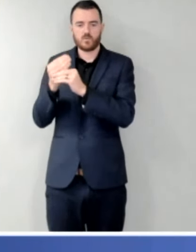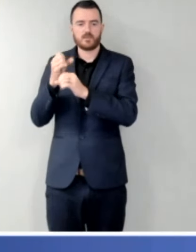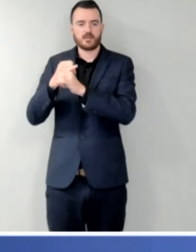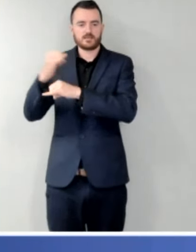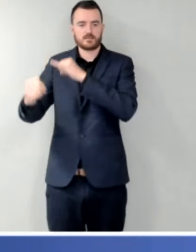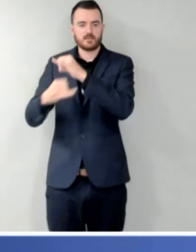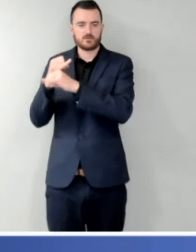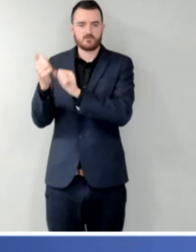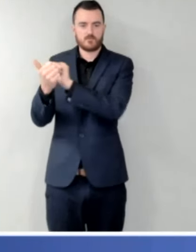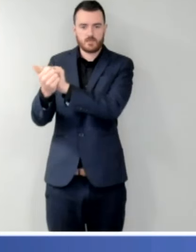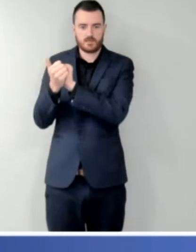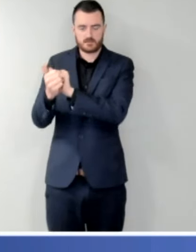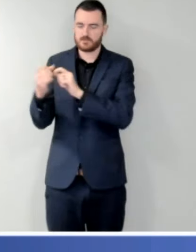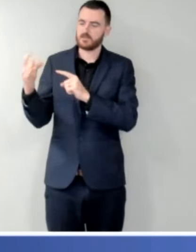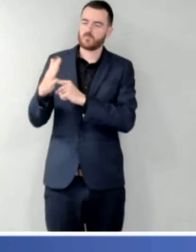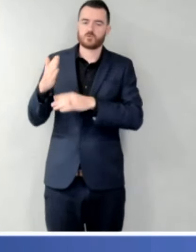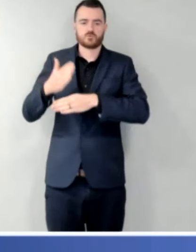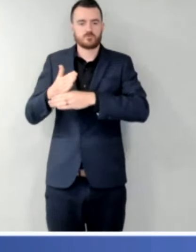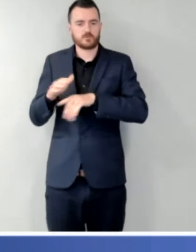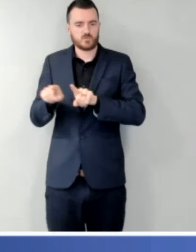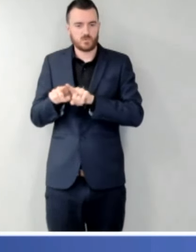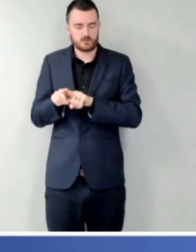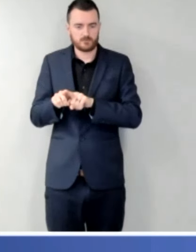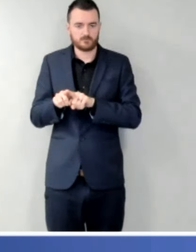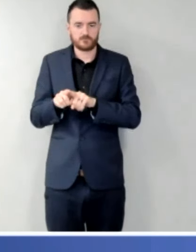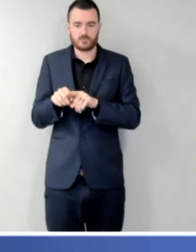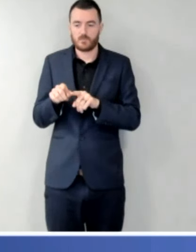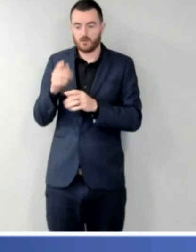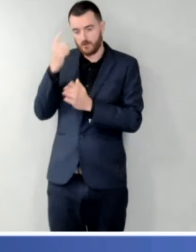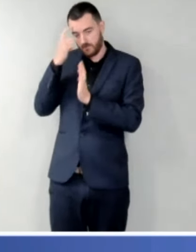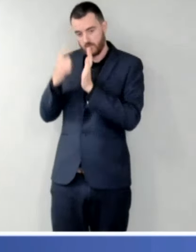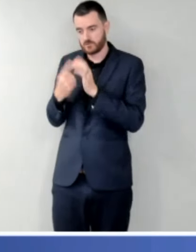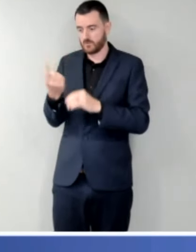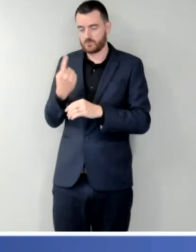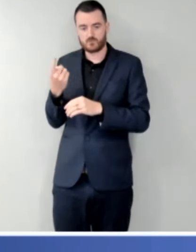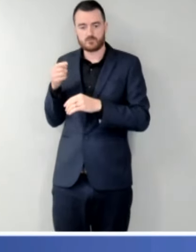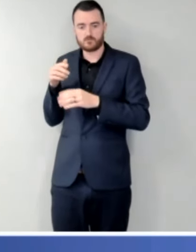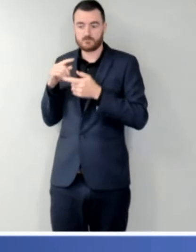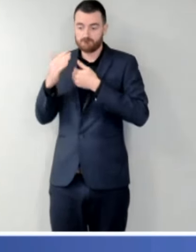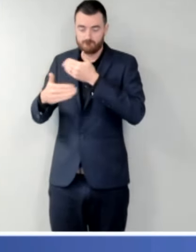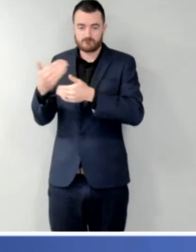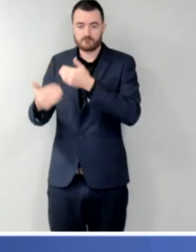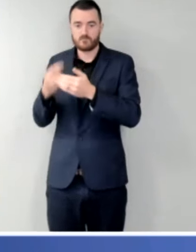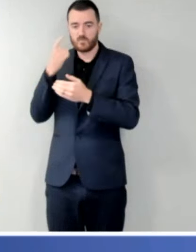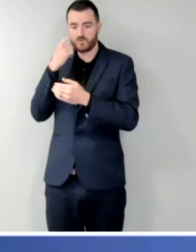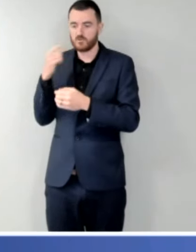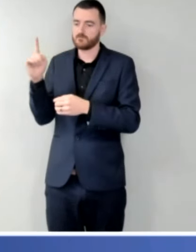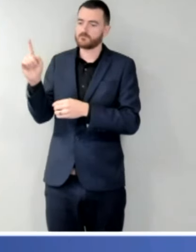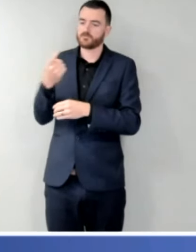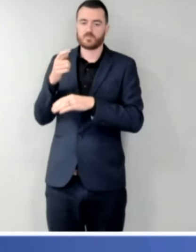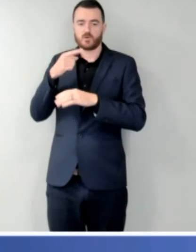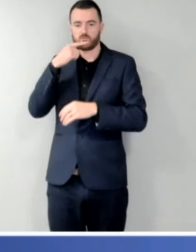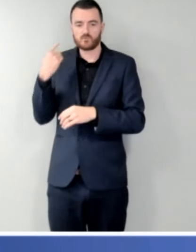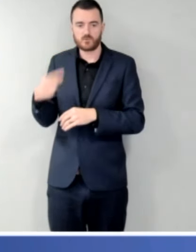case. I acknowledge those who still pursue all avenues to hold Russia to account. To those